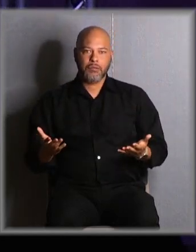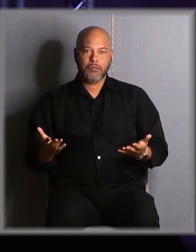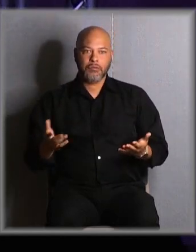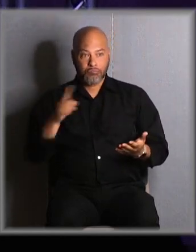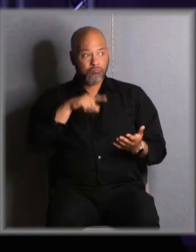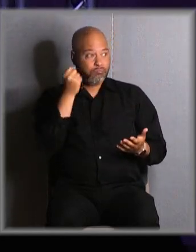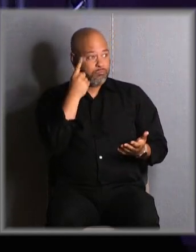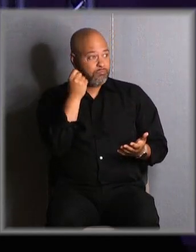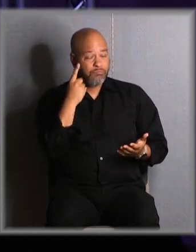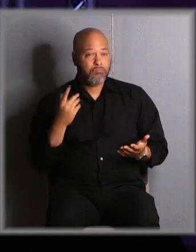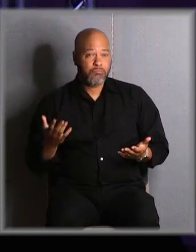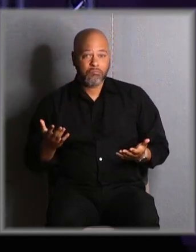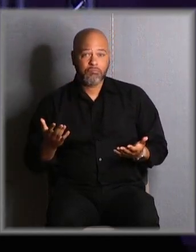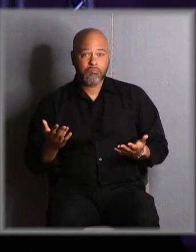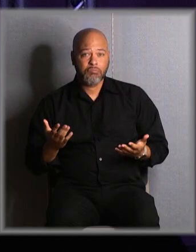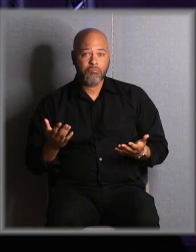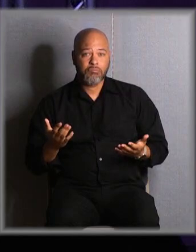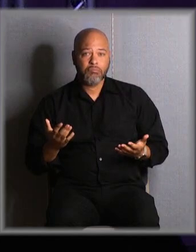good?